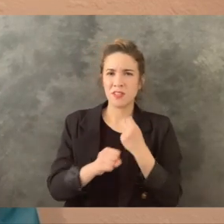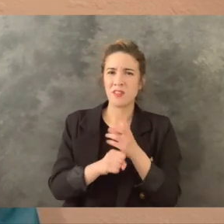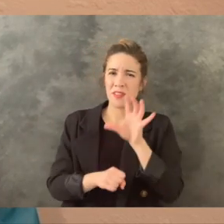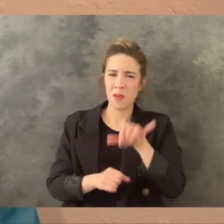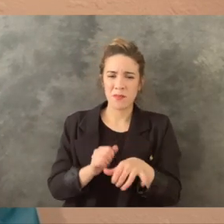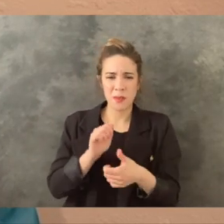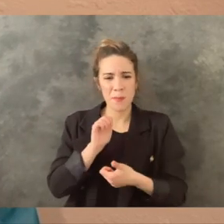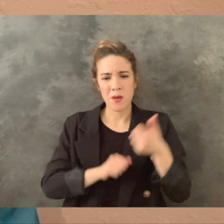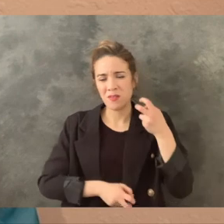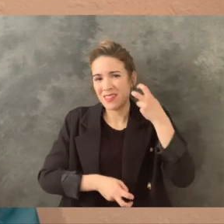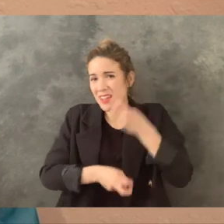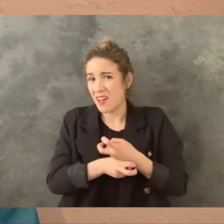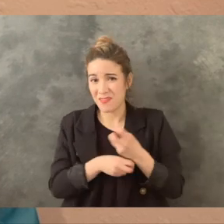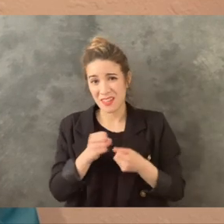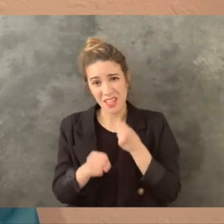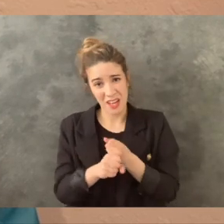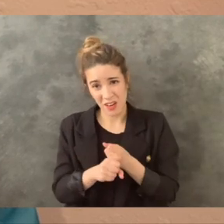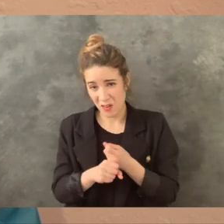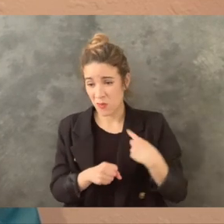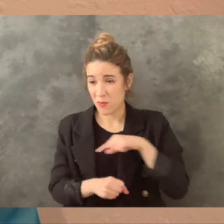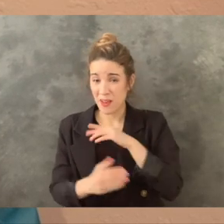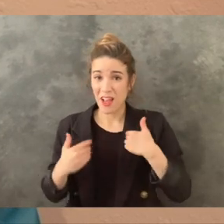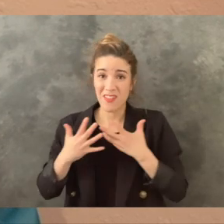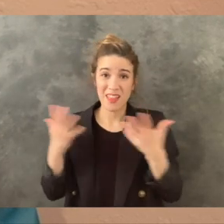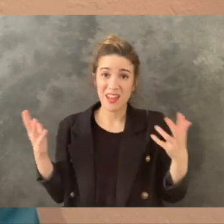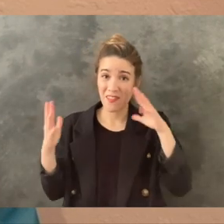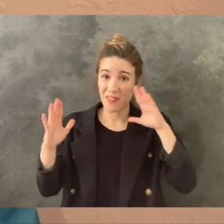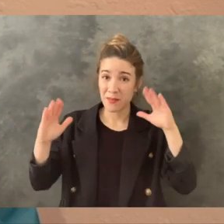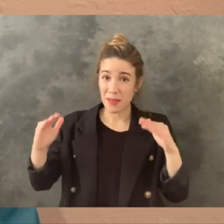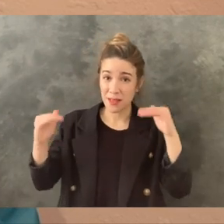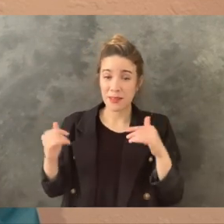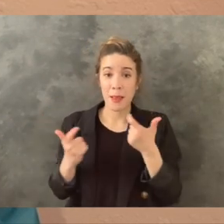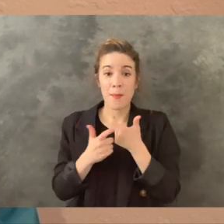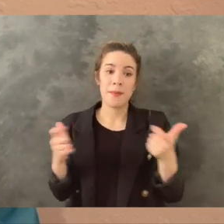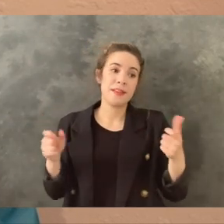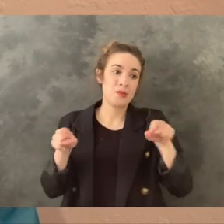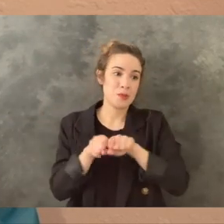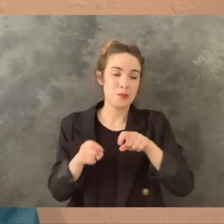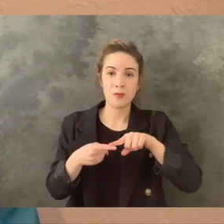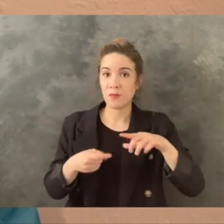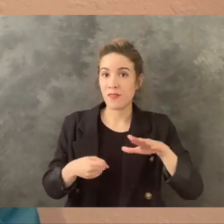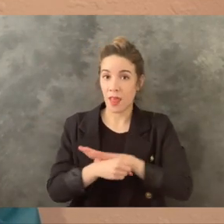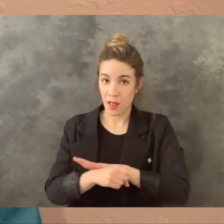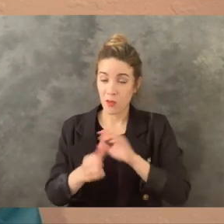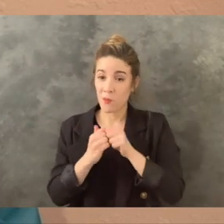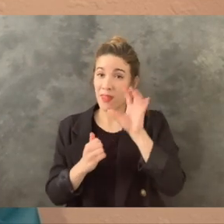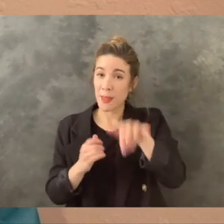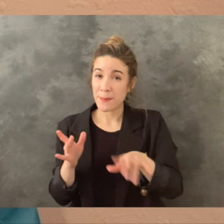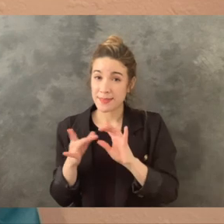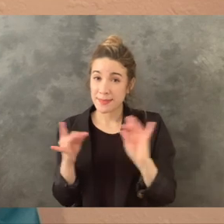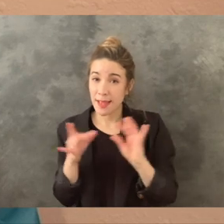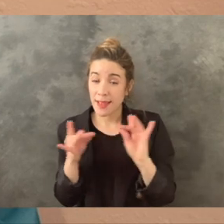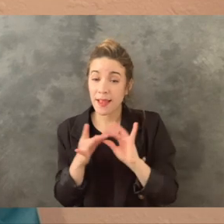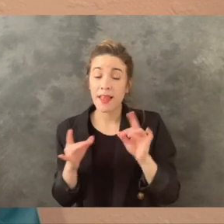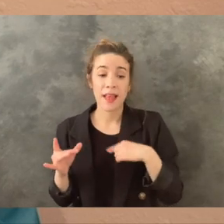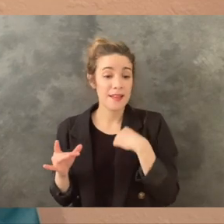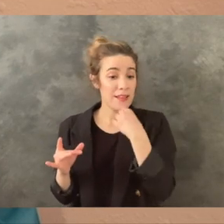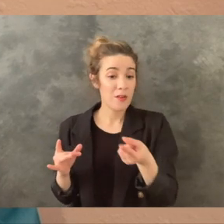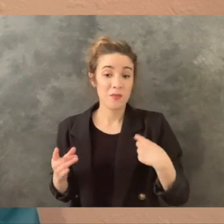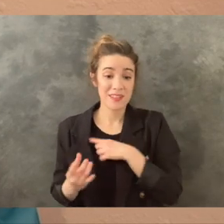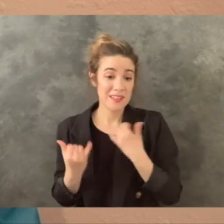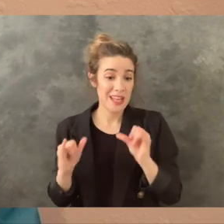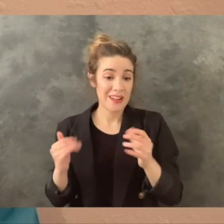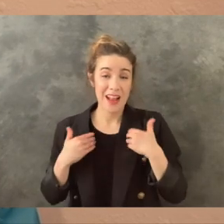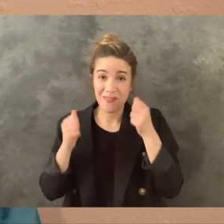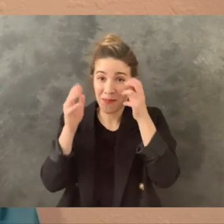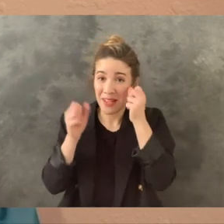was one of the tougher years, if not the toughest. We had a lot of expectations and big shoes to fill. With that being said, I'd say we